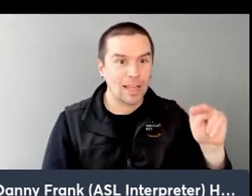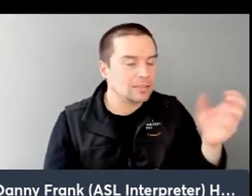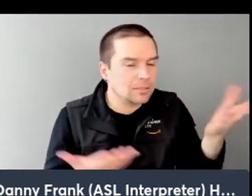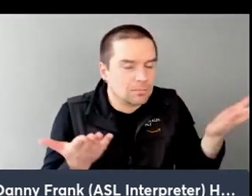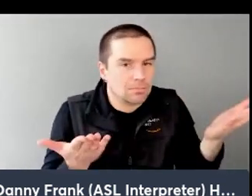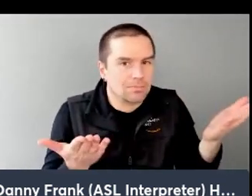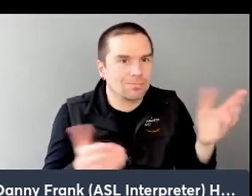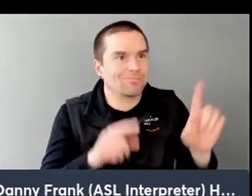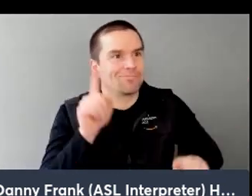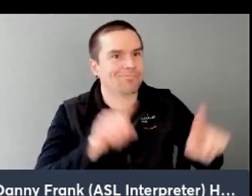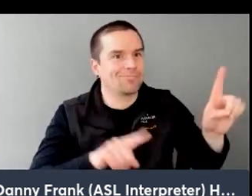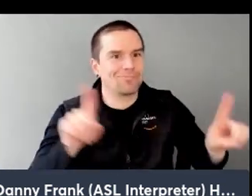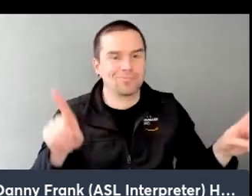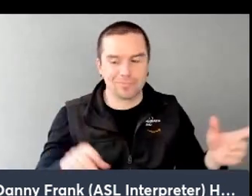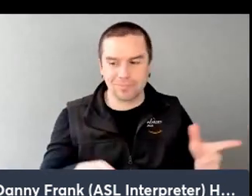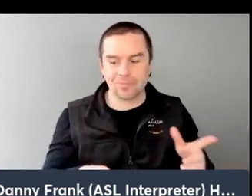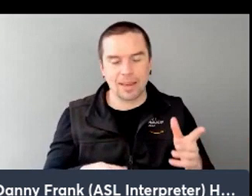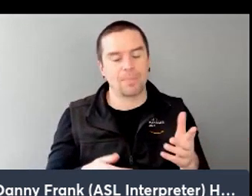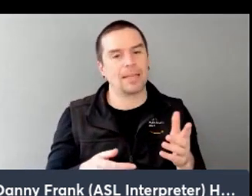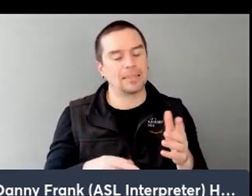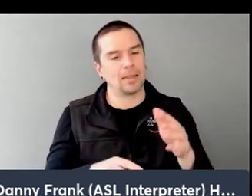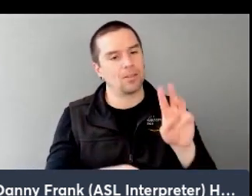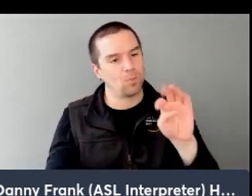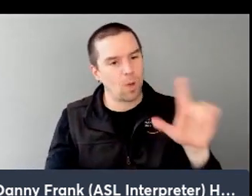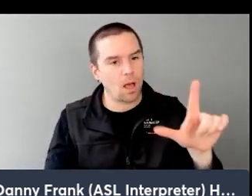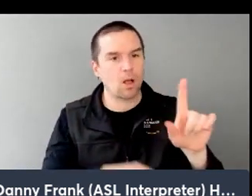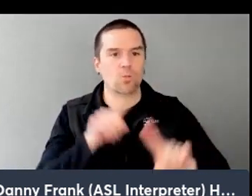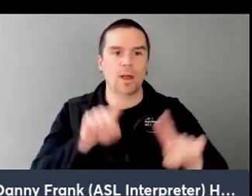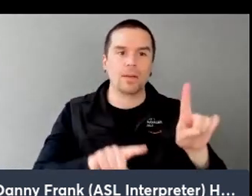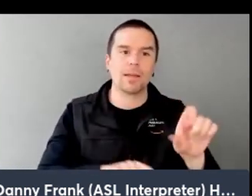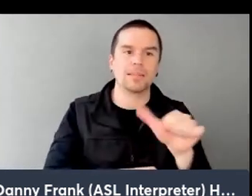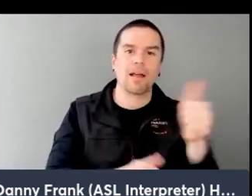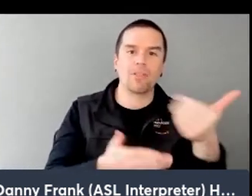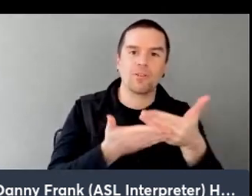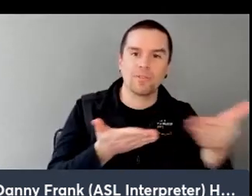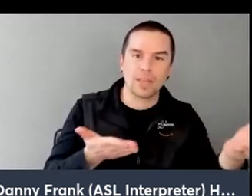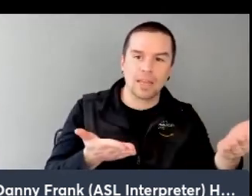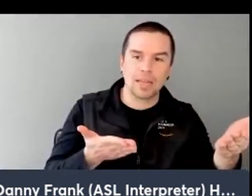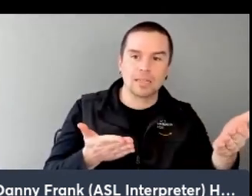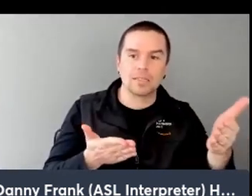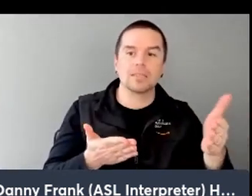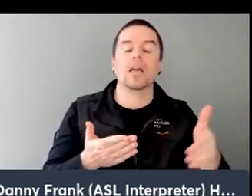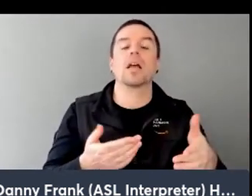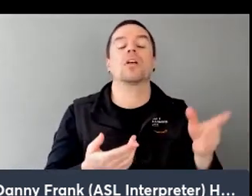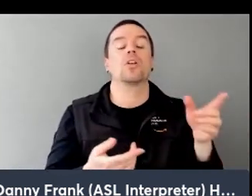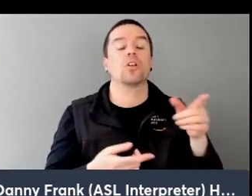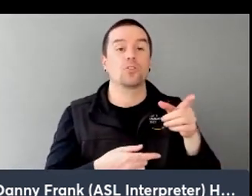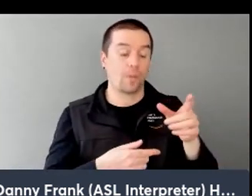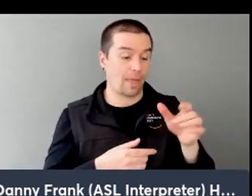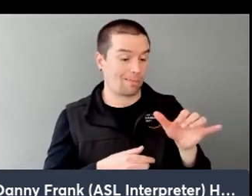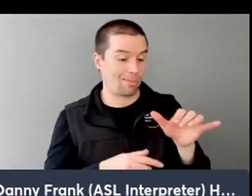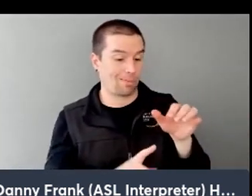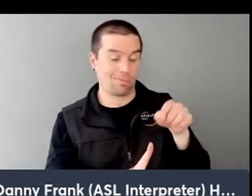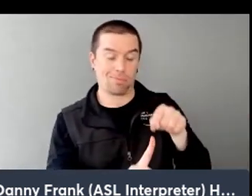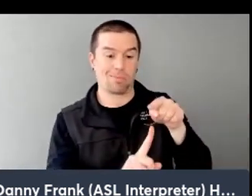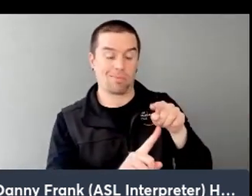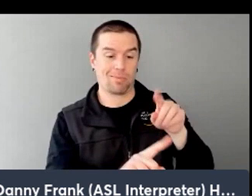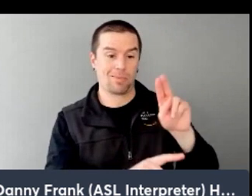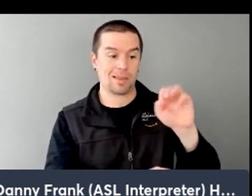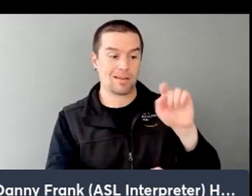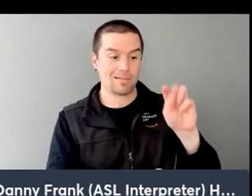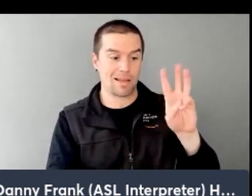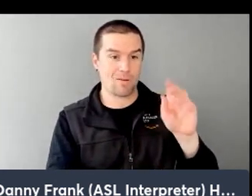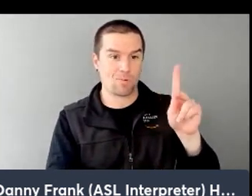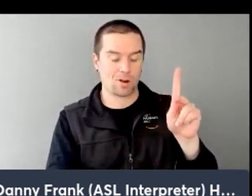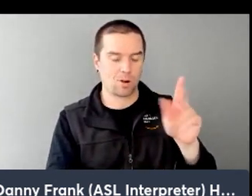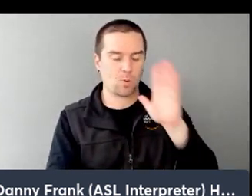certain things to the point that you force the deep neural network to learn the transferable things from the